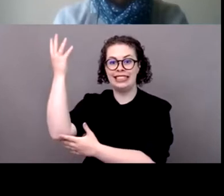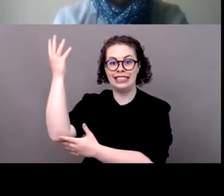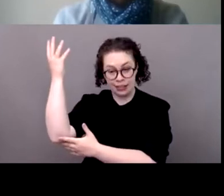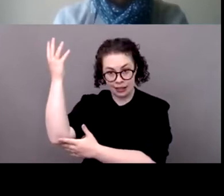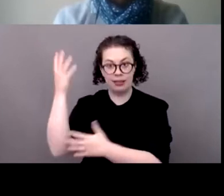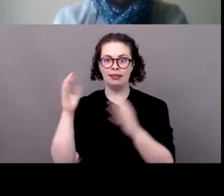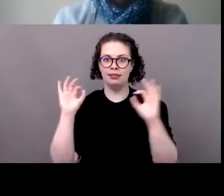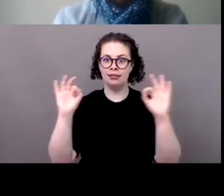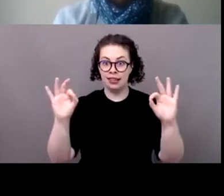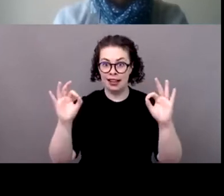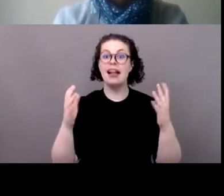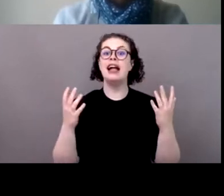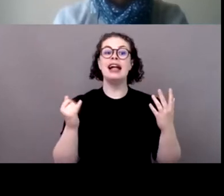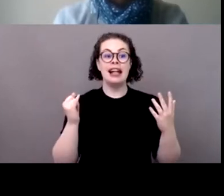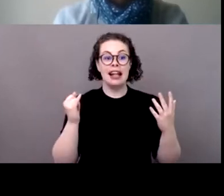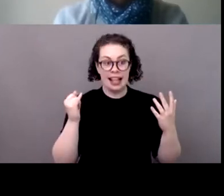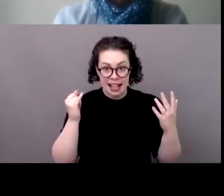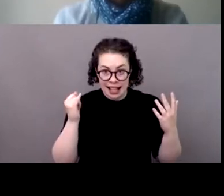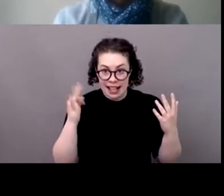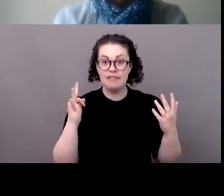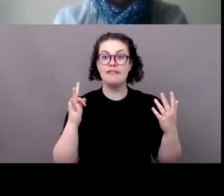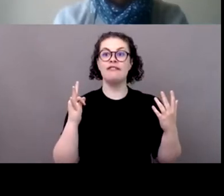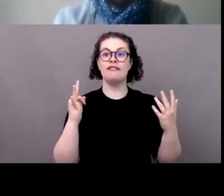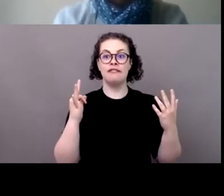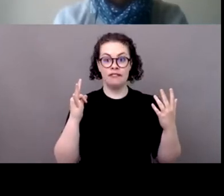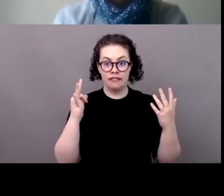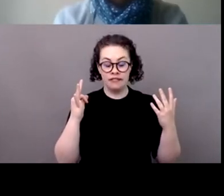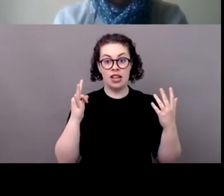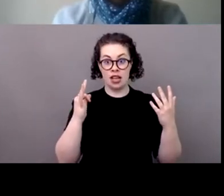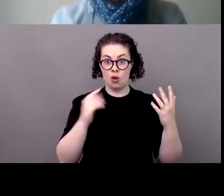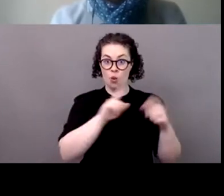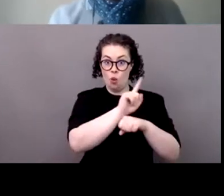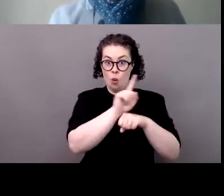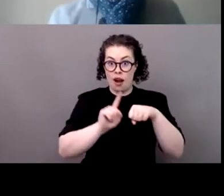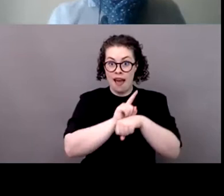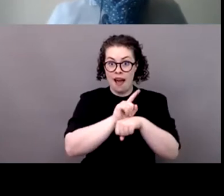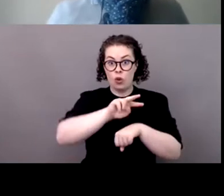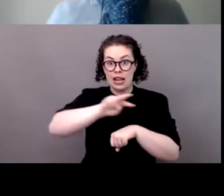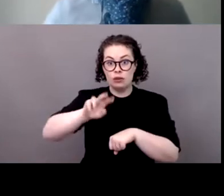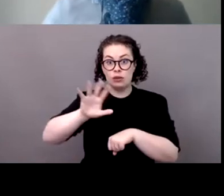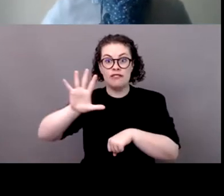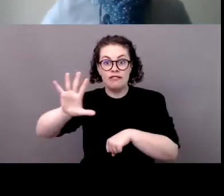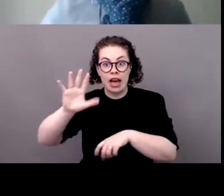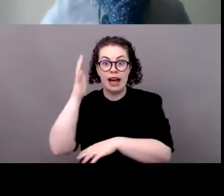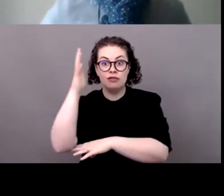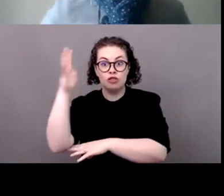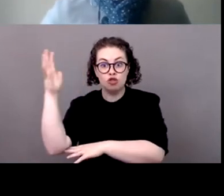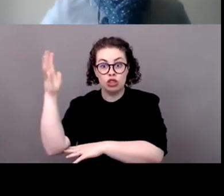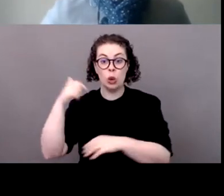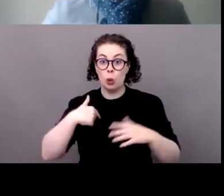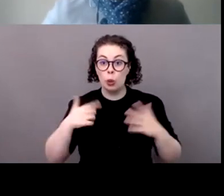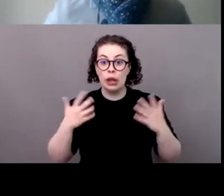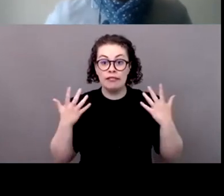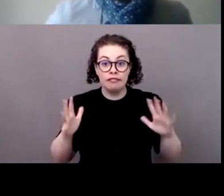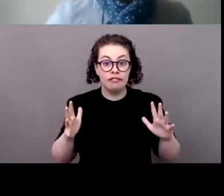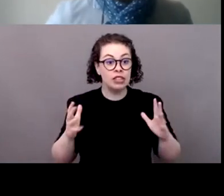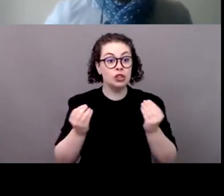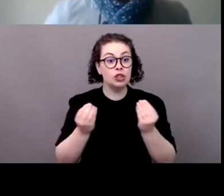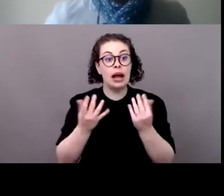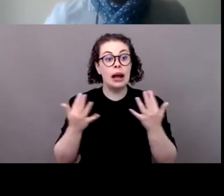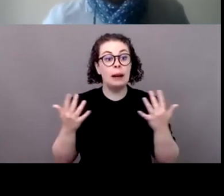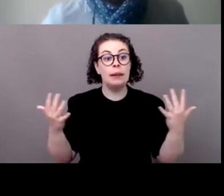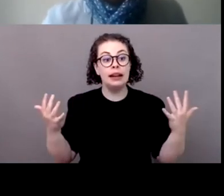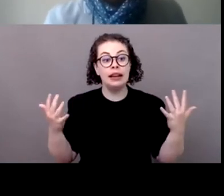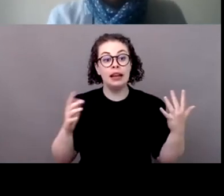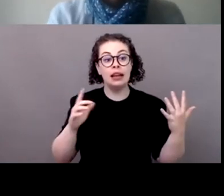excitedly actually reached our goal of 100,000 trees collected by our fans in being